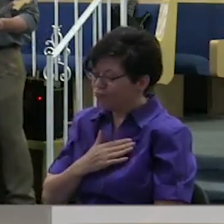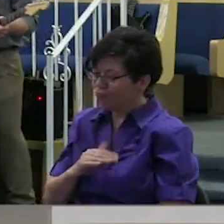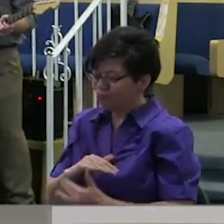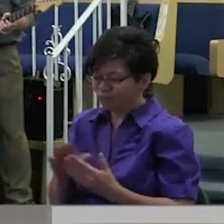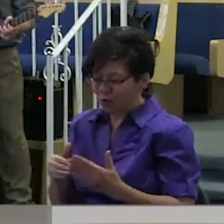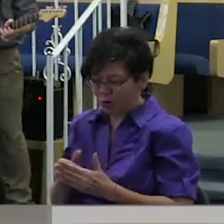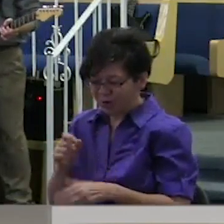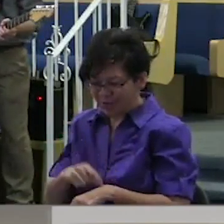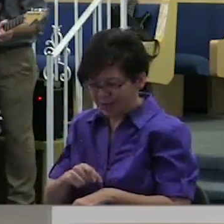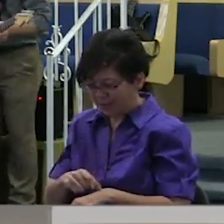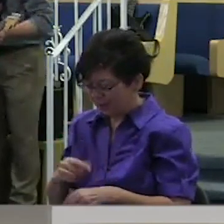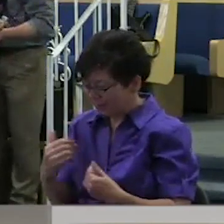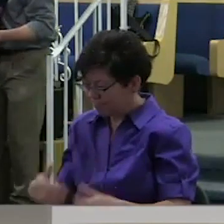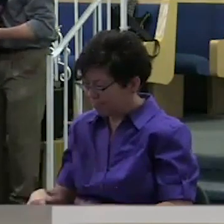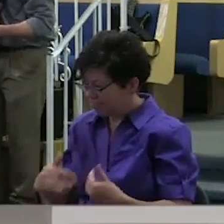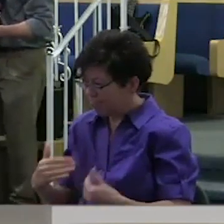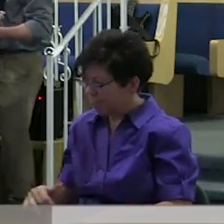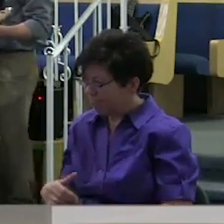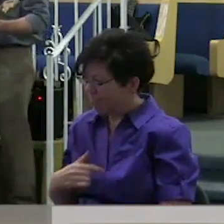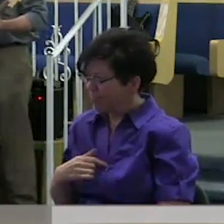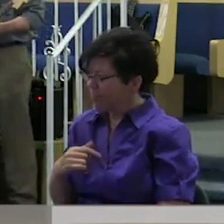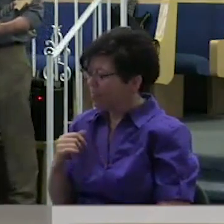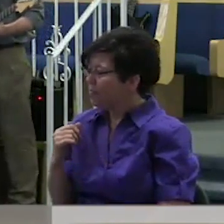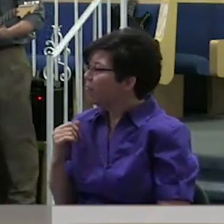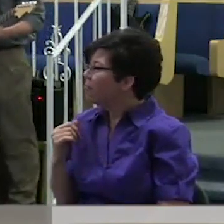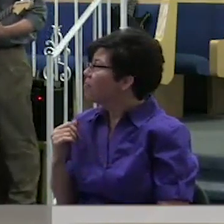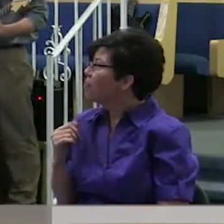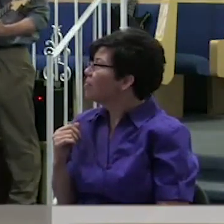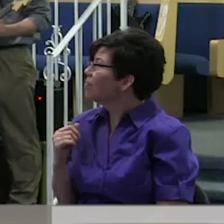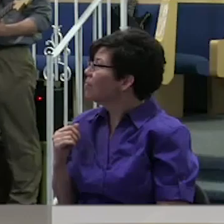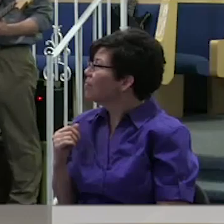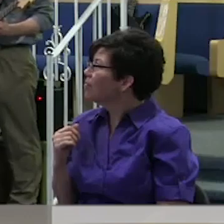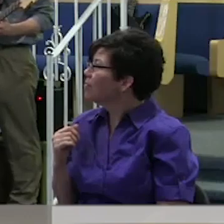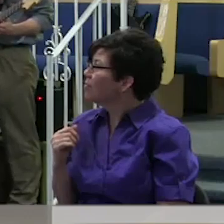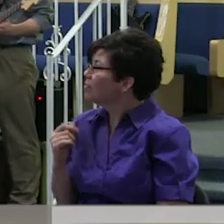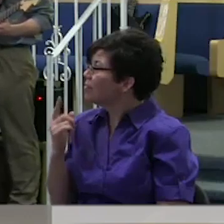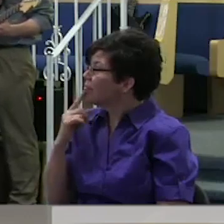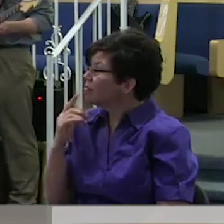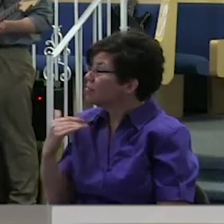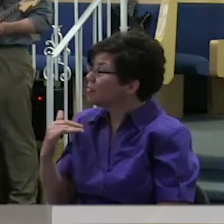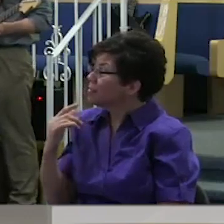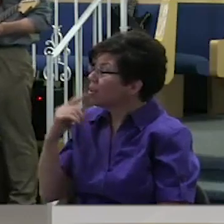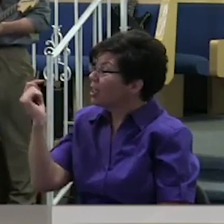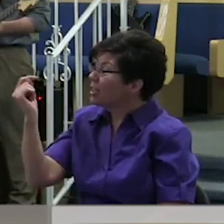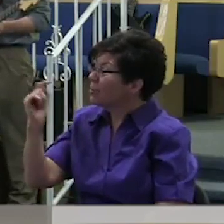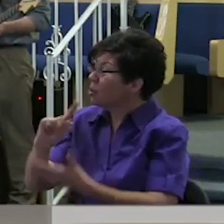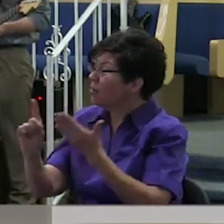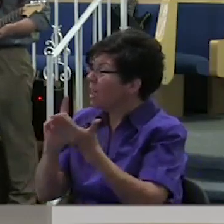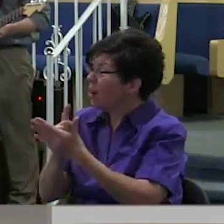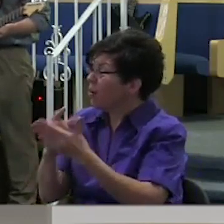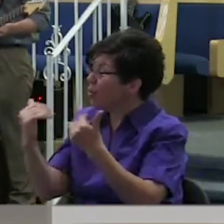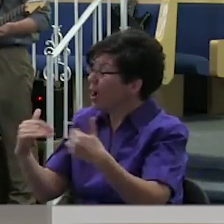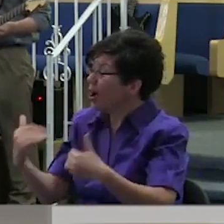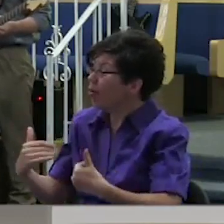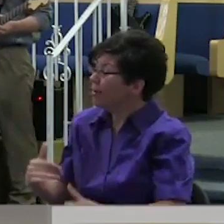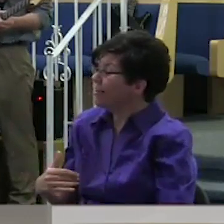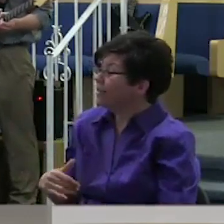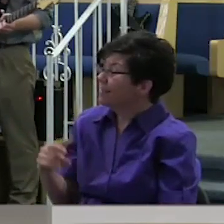up before him. I would have liked to have spent the next half hour listening to testimonies and not had to get up here.